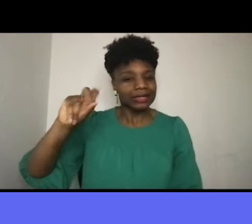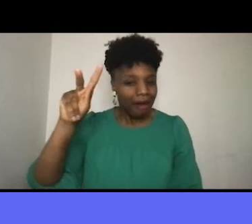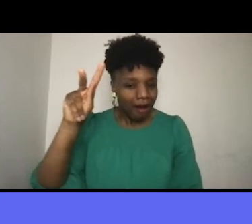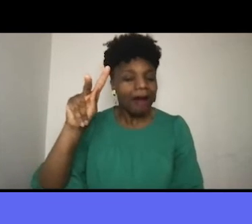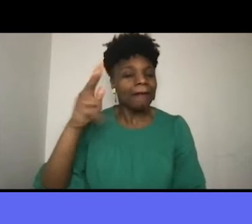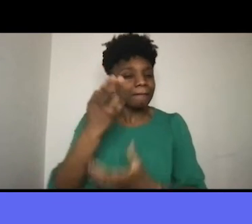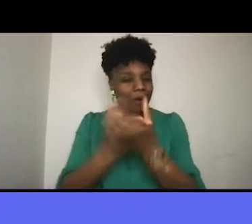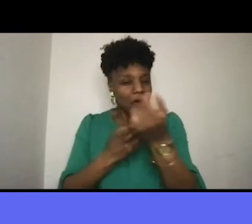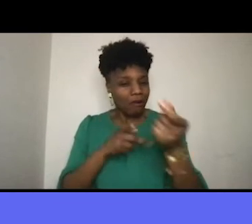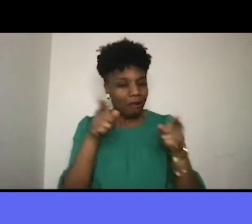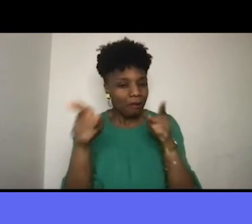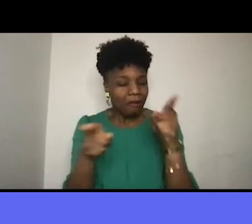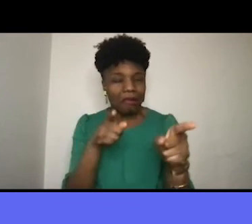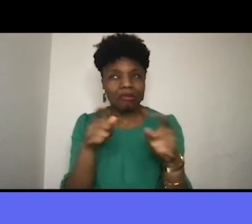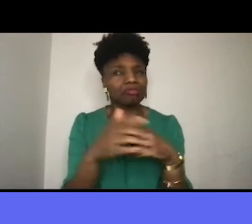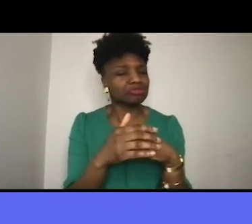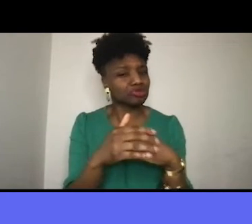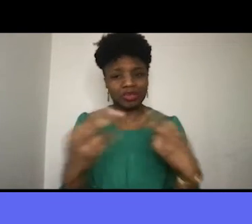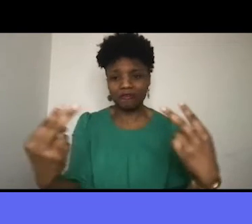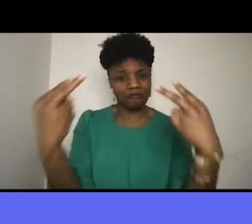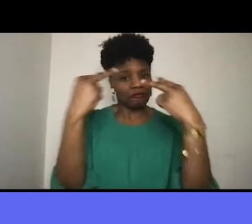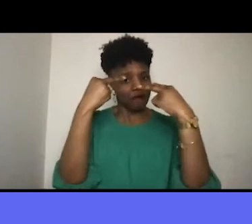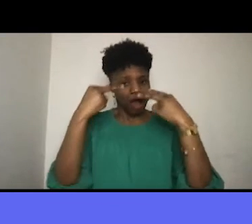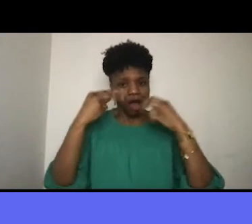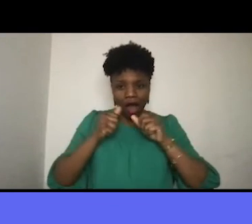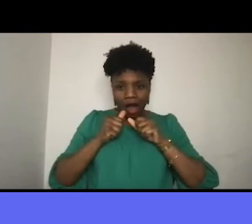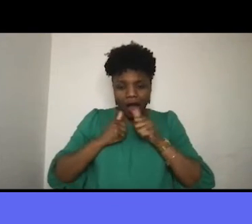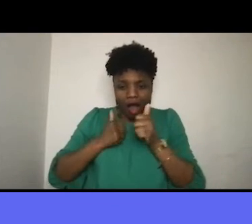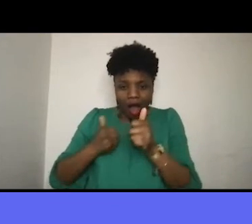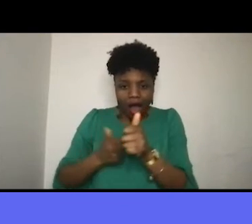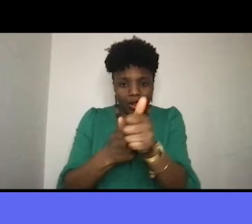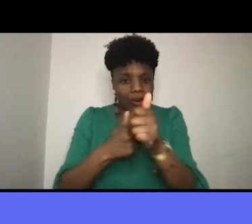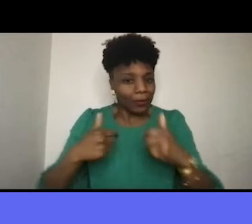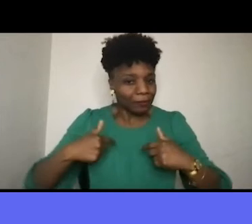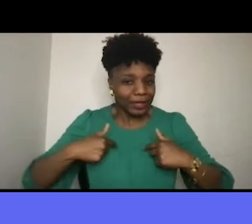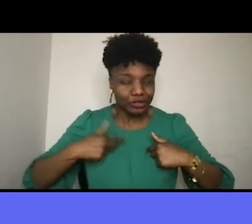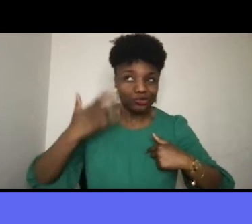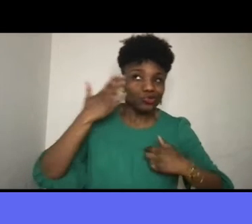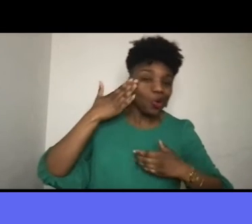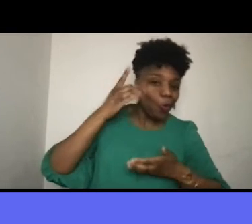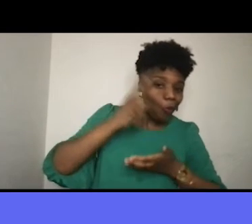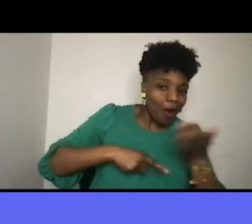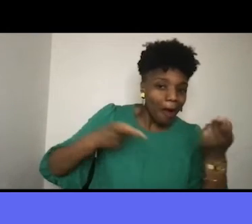can just keep track of what I'm doing and where I'm going and what's happening there.